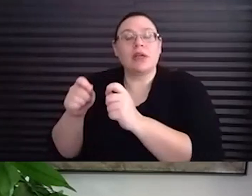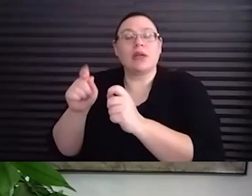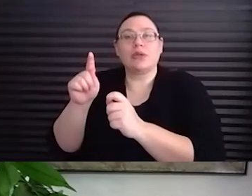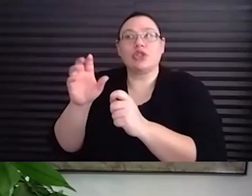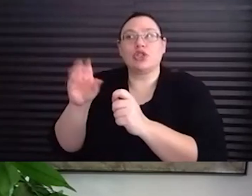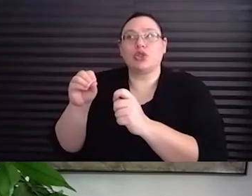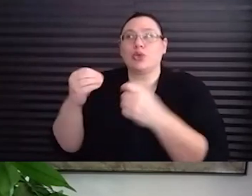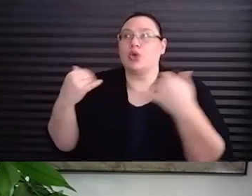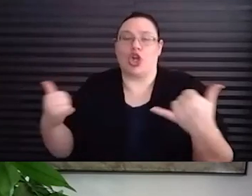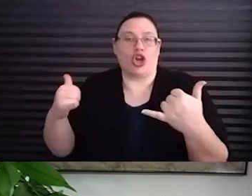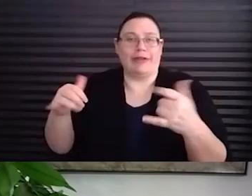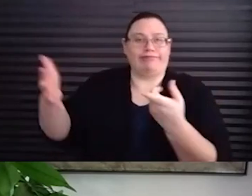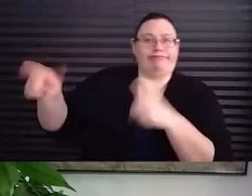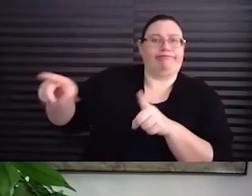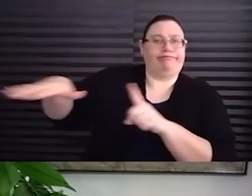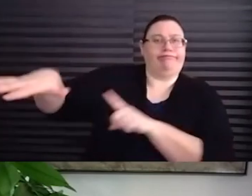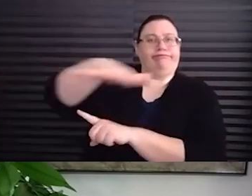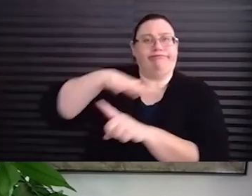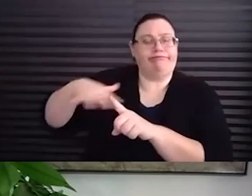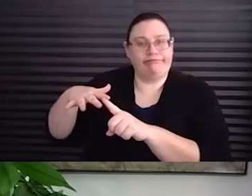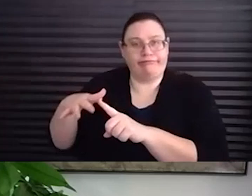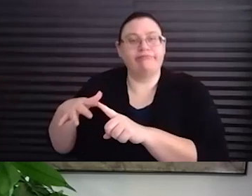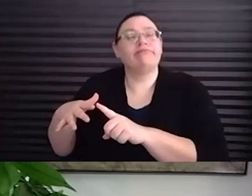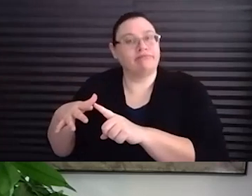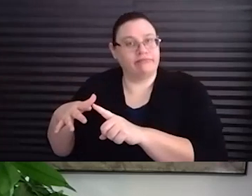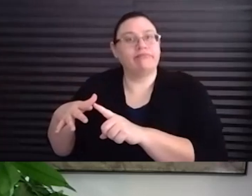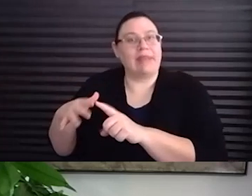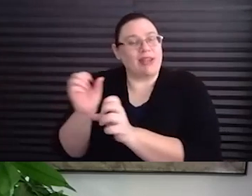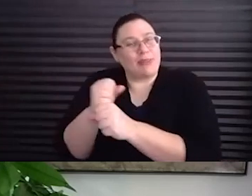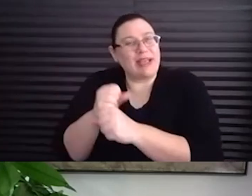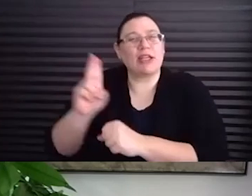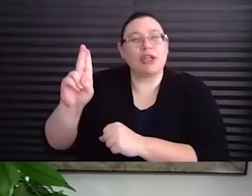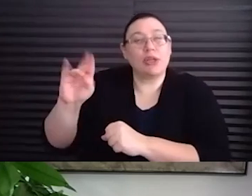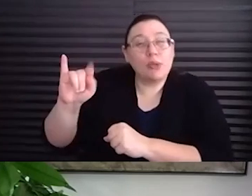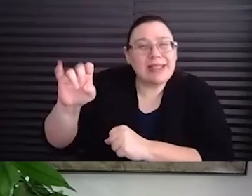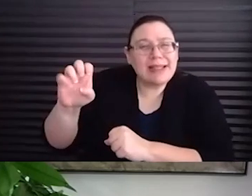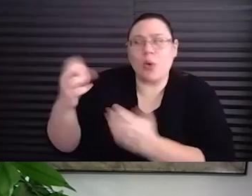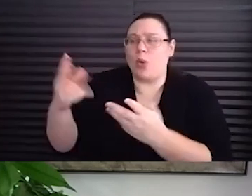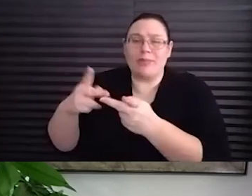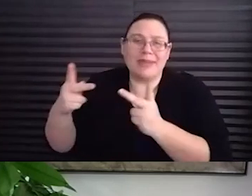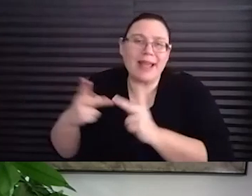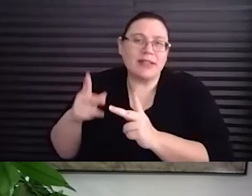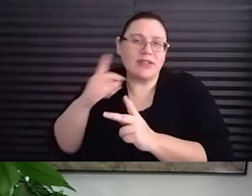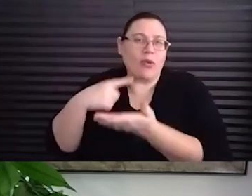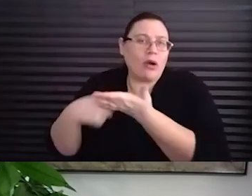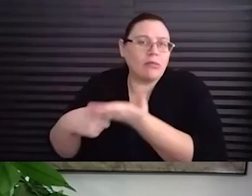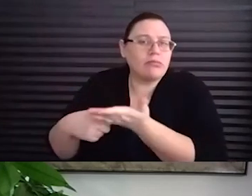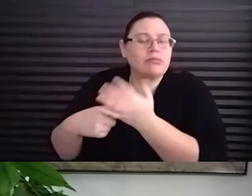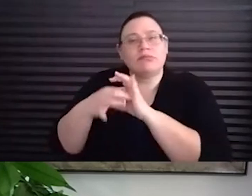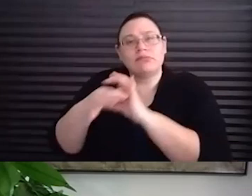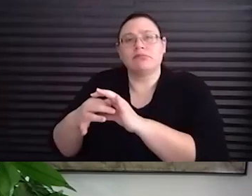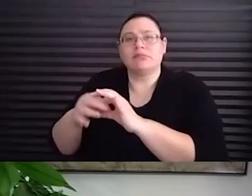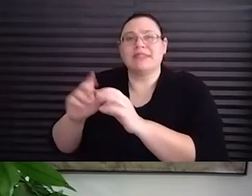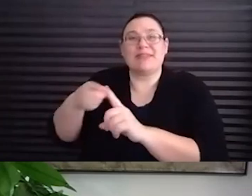know, the current climate, and they're actually creating units or places to have conversations that are based on certain